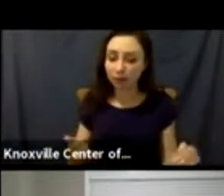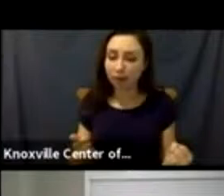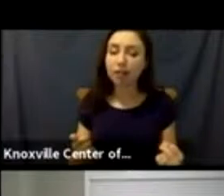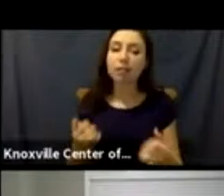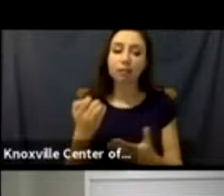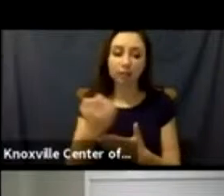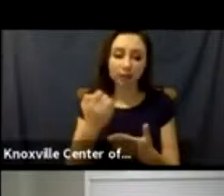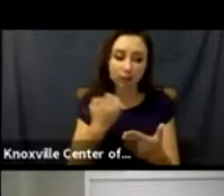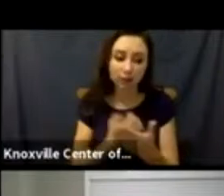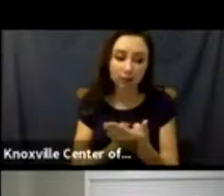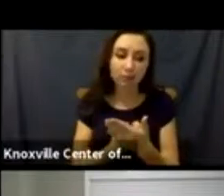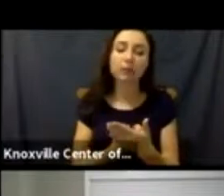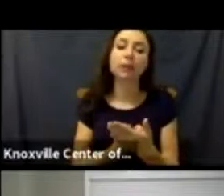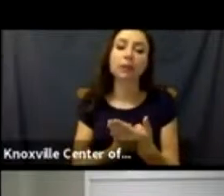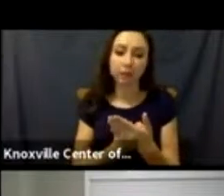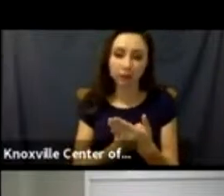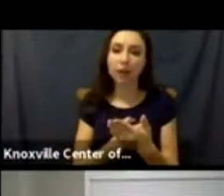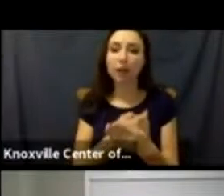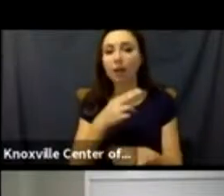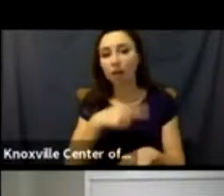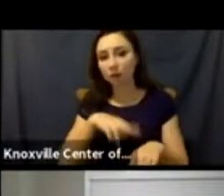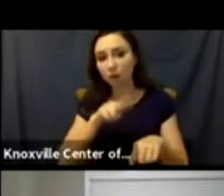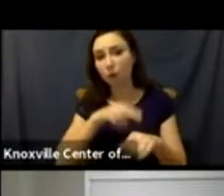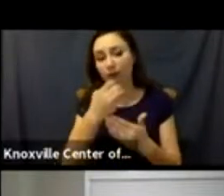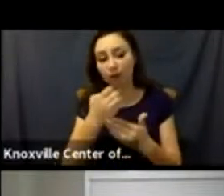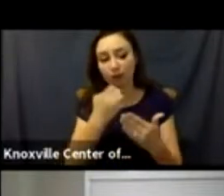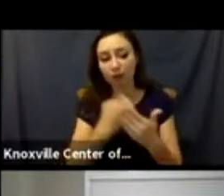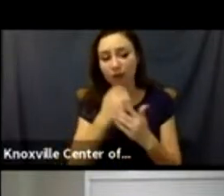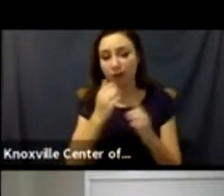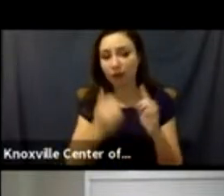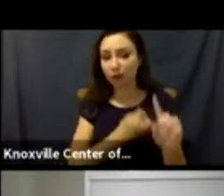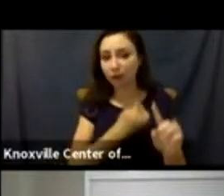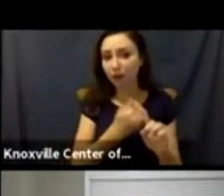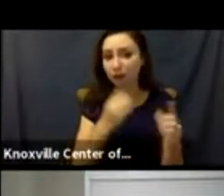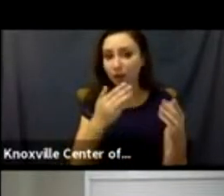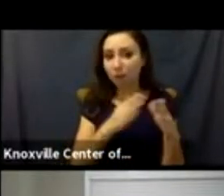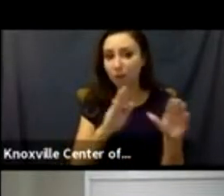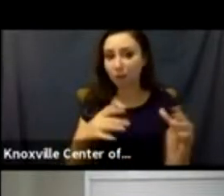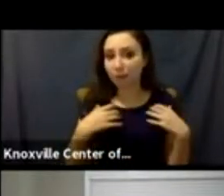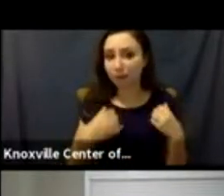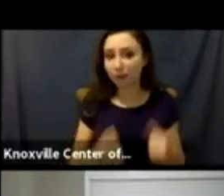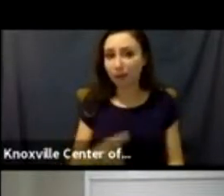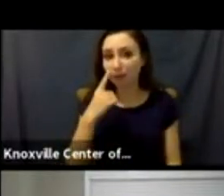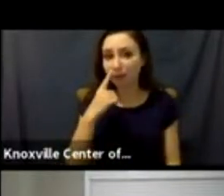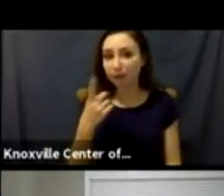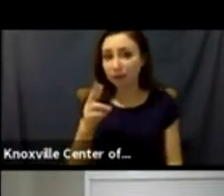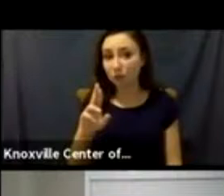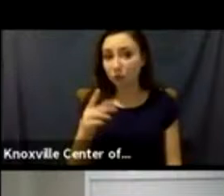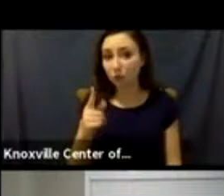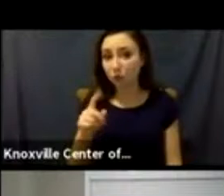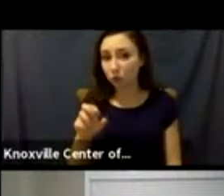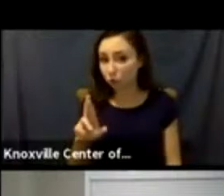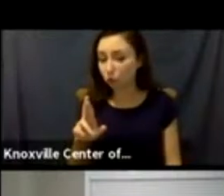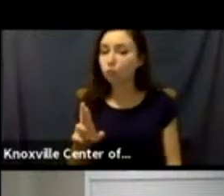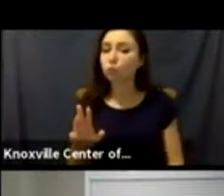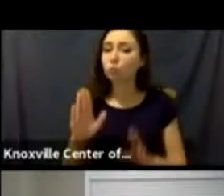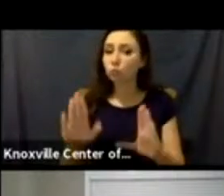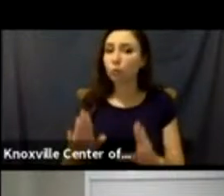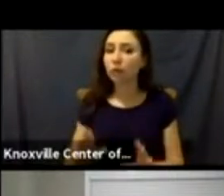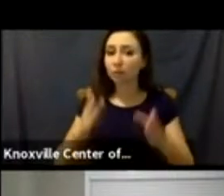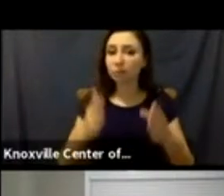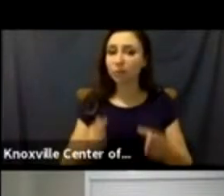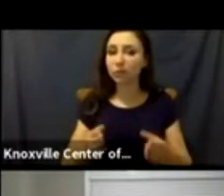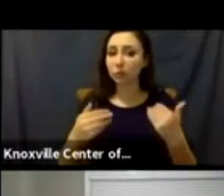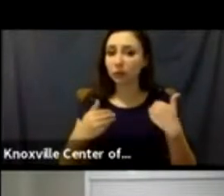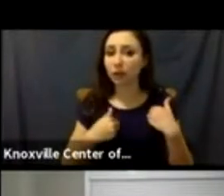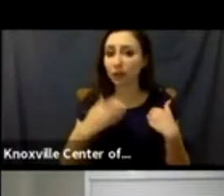then of course the economy's impact on the health. And then Dr. Gocher, I think it's great. We're going to try to get somebody with mental health, but I